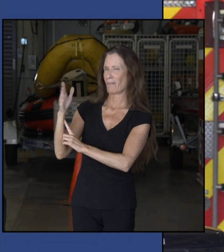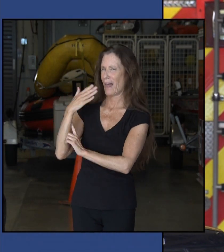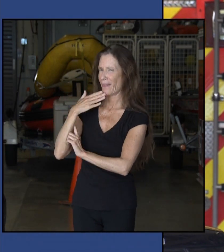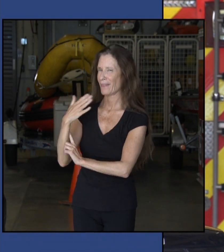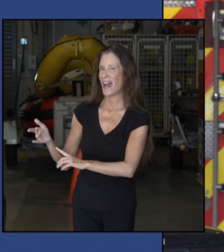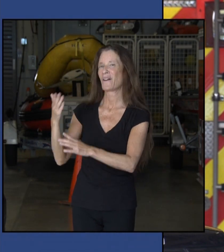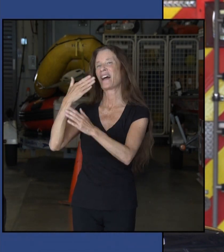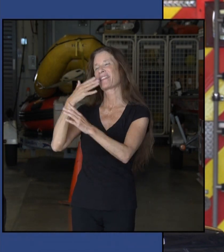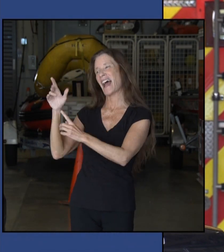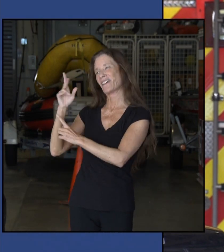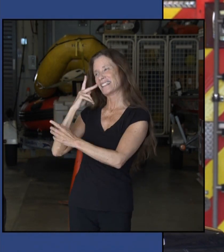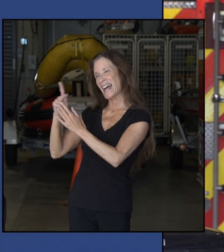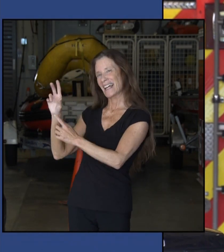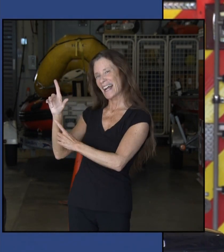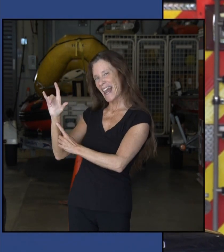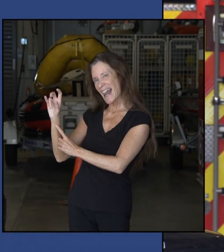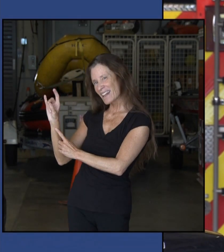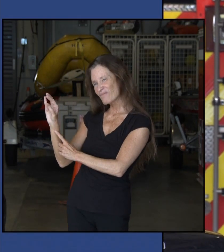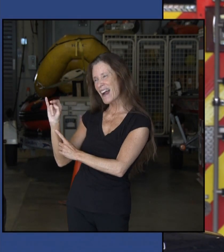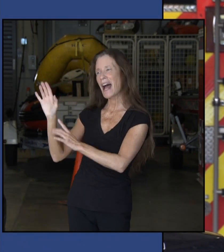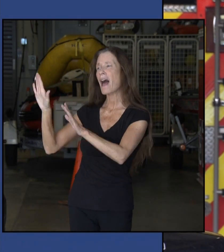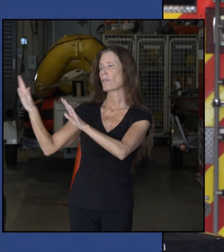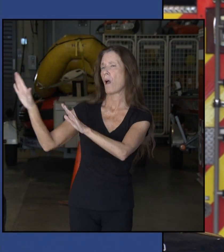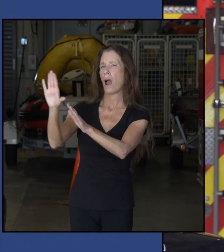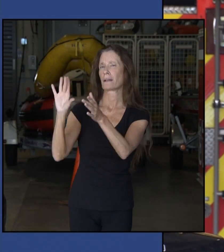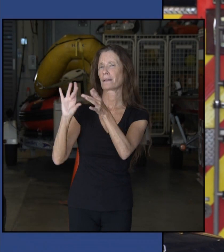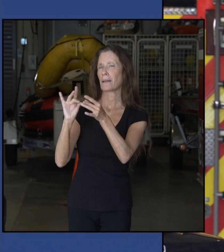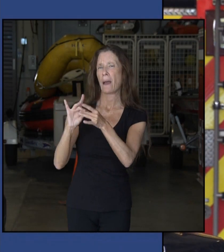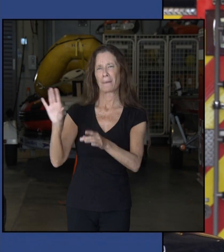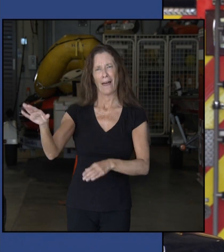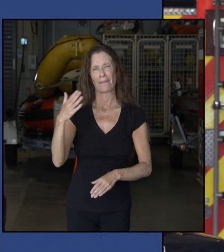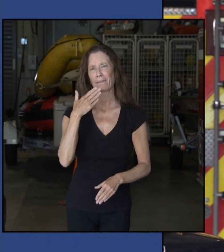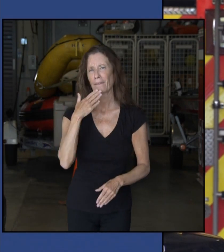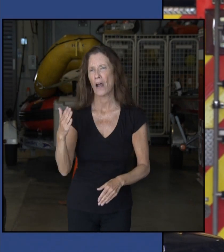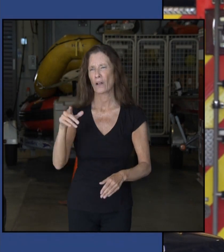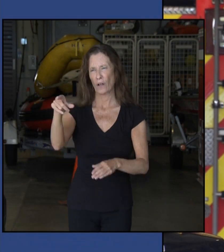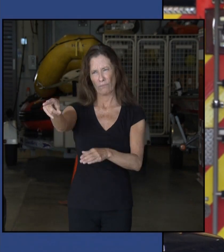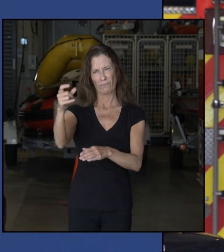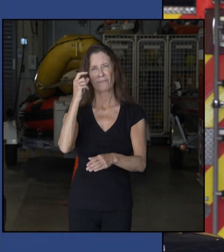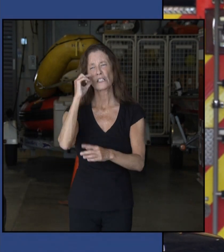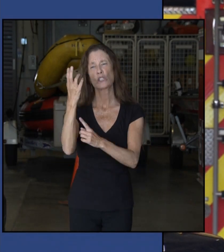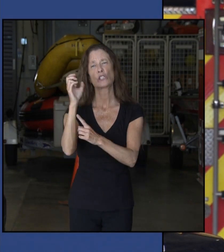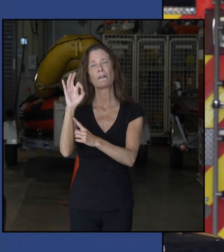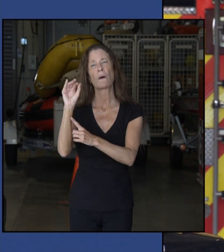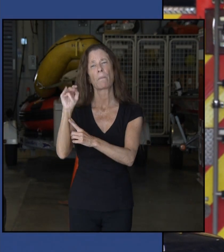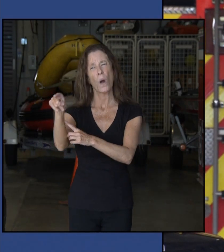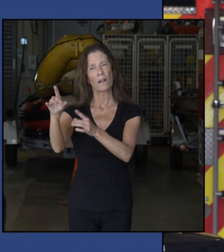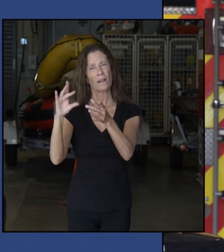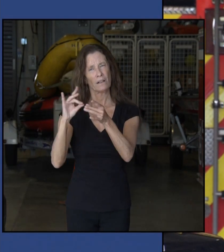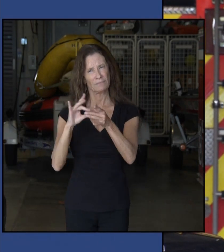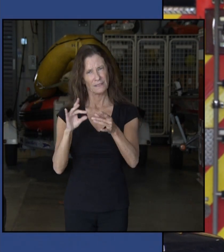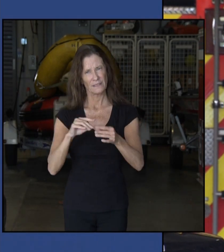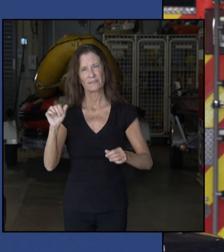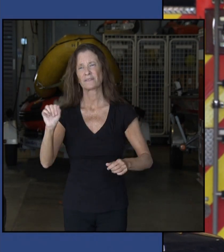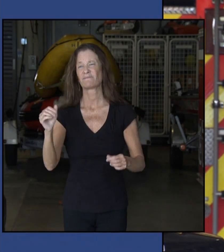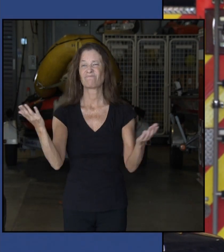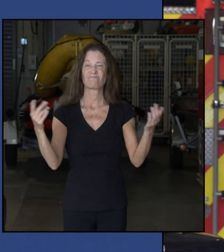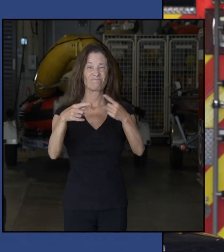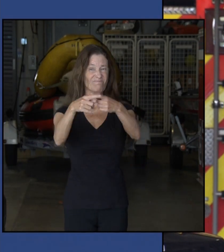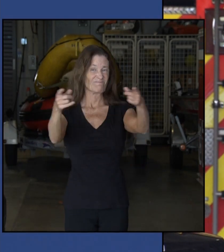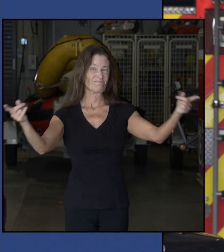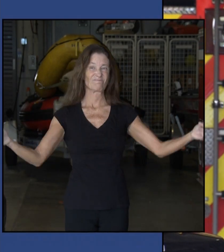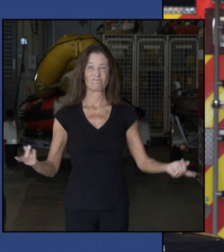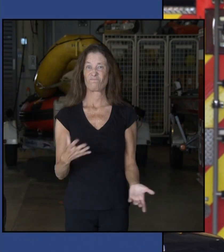all of your comments. And Chief Martin, you're absolutely right. This is a time that, whether we like it or not, we're fighting a common enemy,